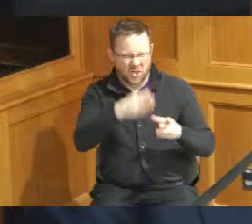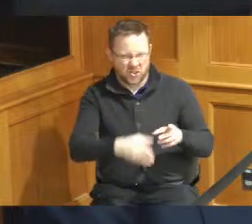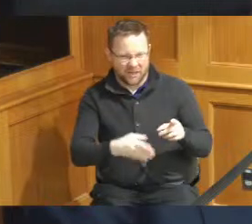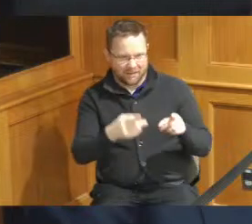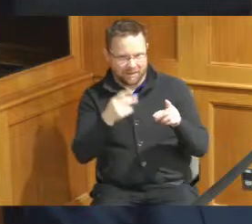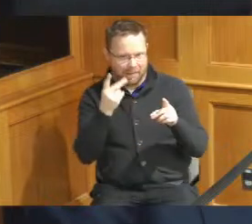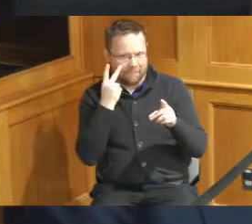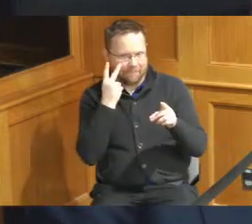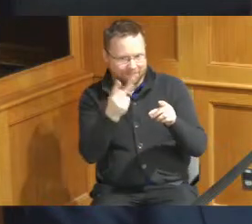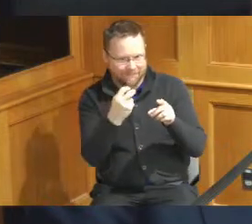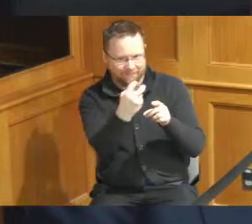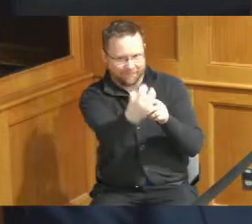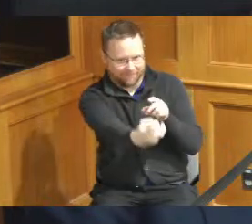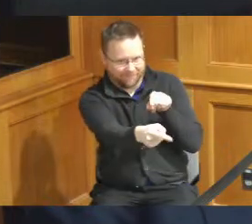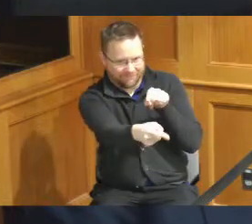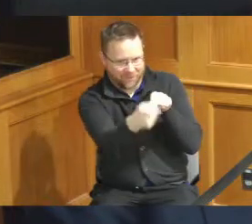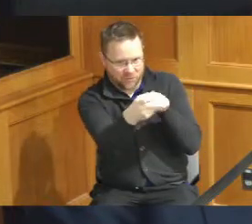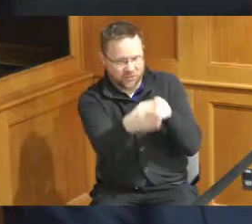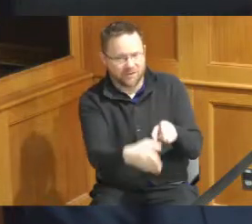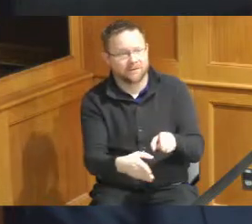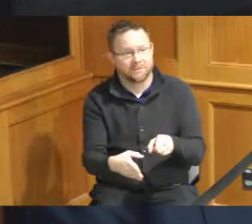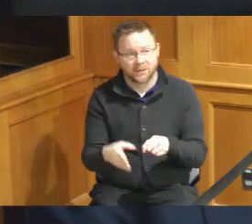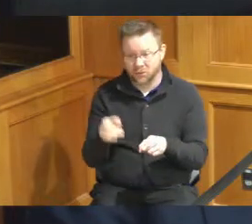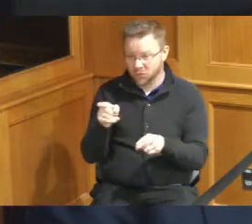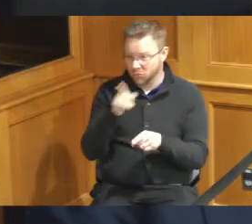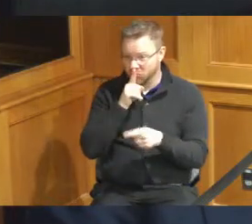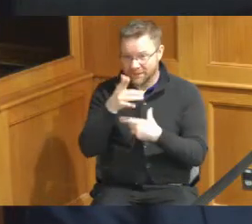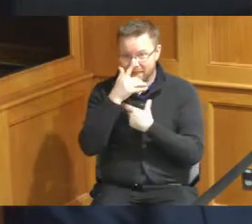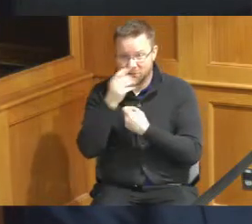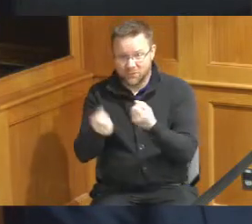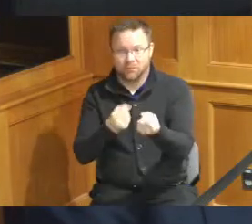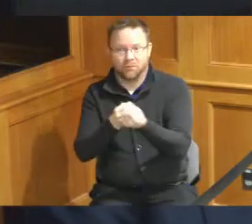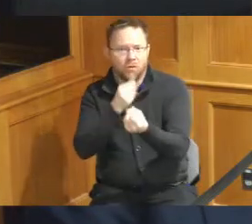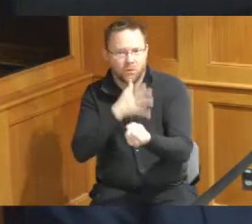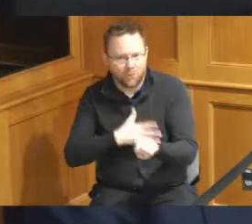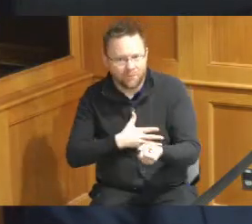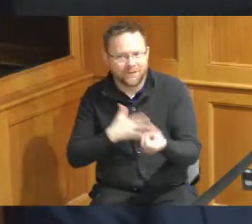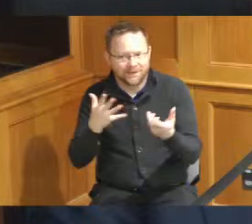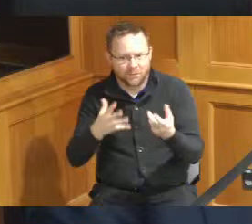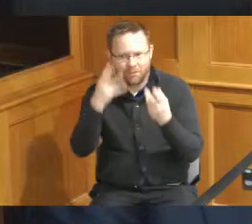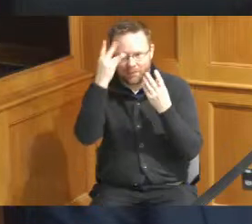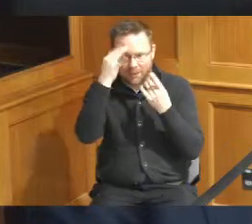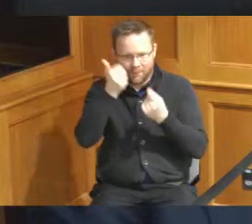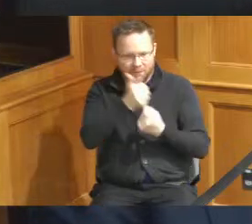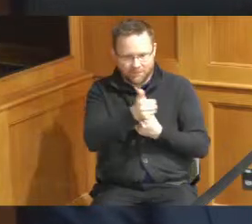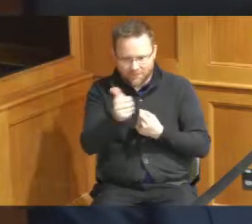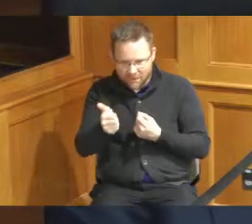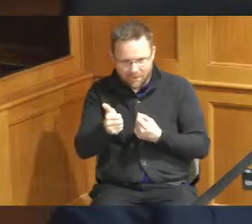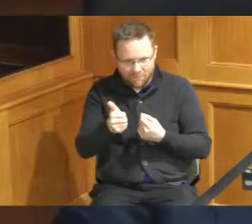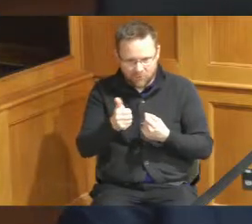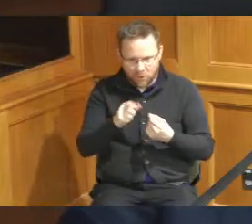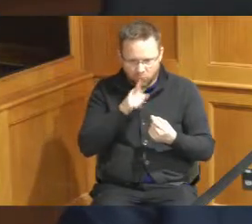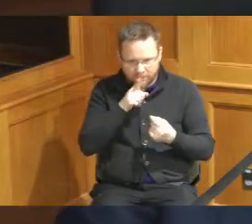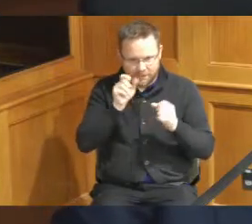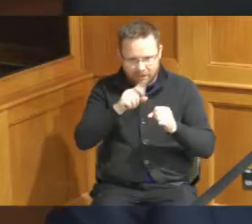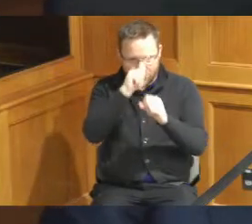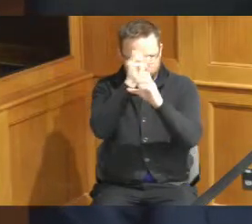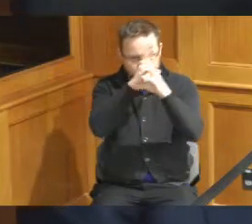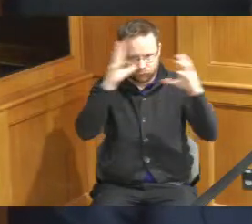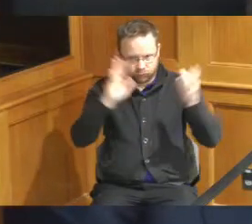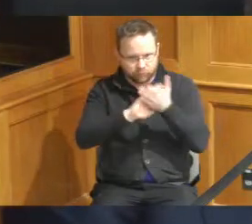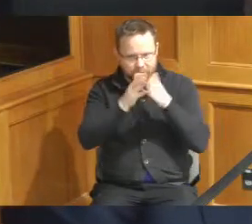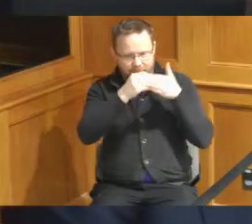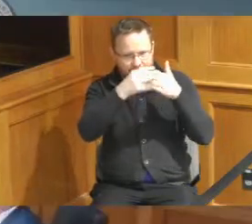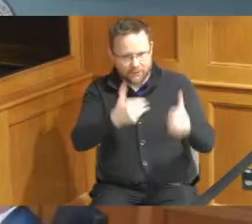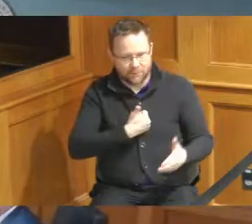room, because that's obviously something that you're interested in, promoting women to think about themselves in those kinds of leadership positions. So congratulations